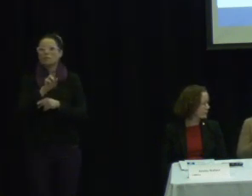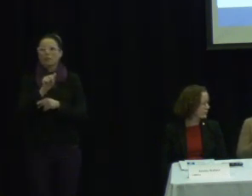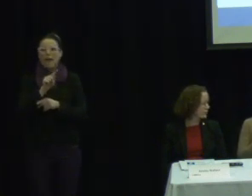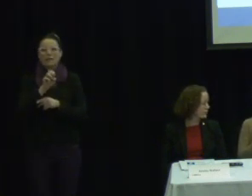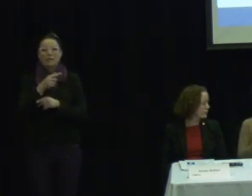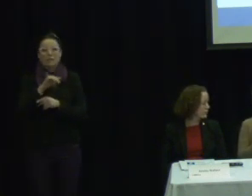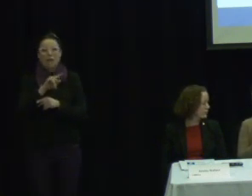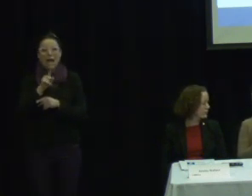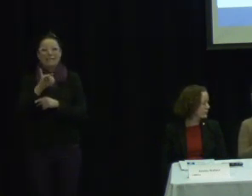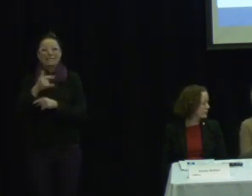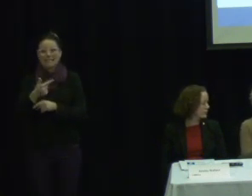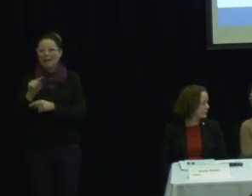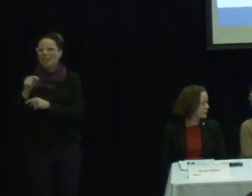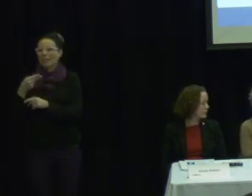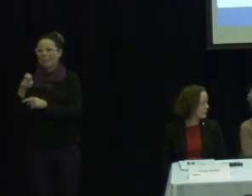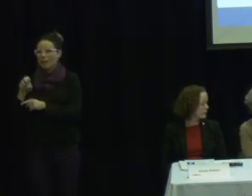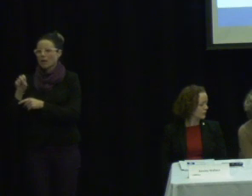co-led.